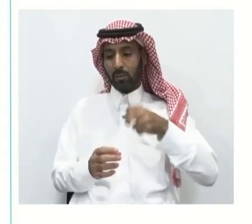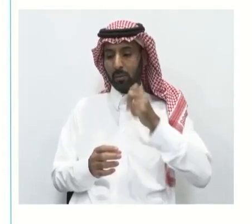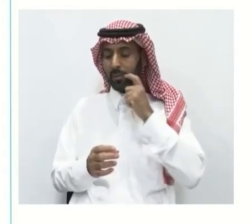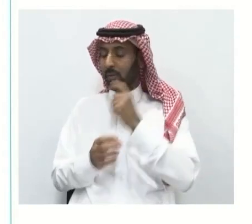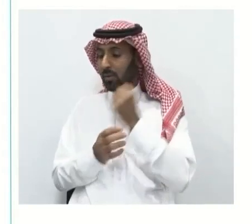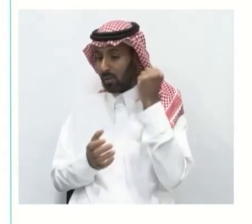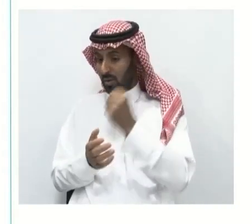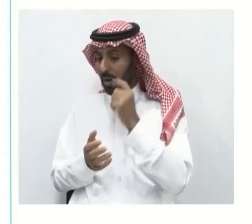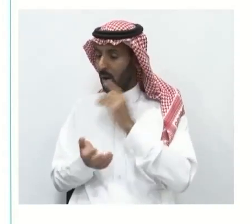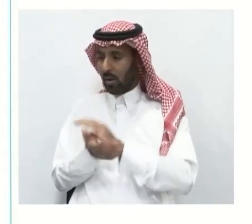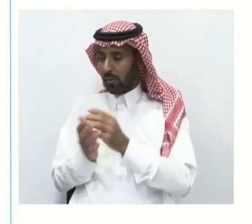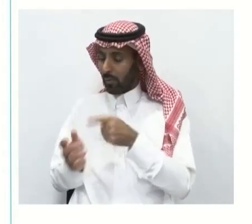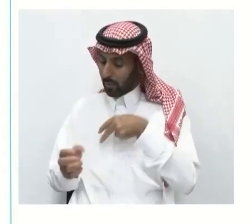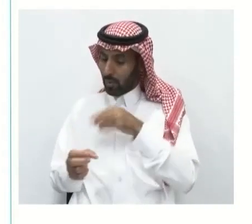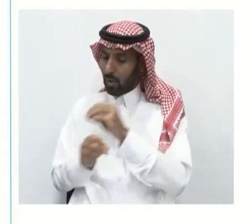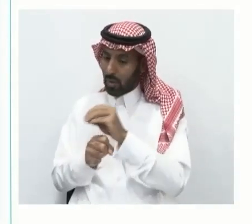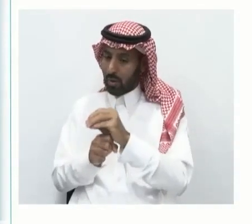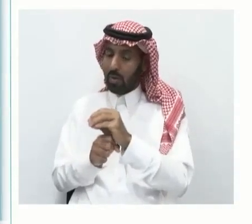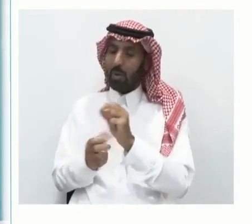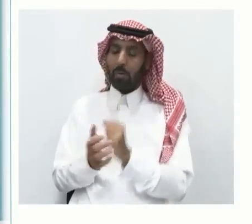can't believe it," cried Jenner.